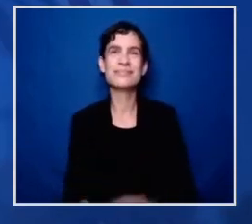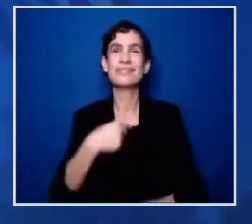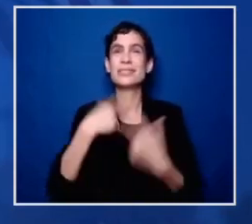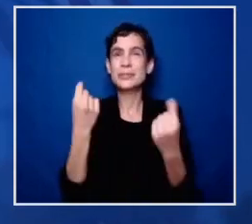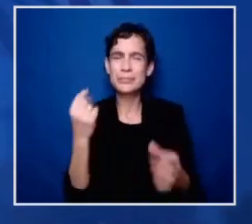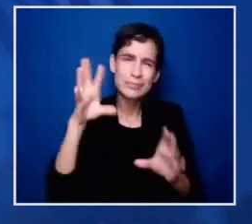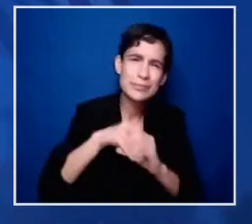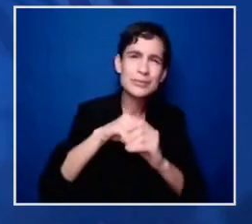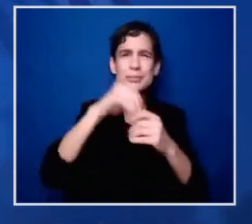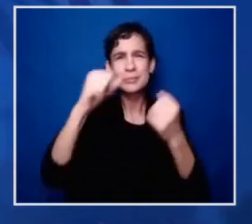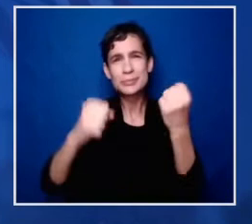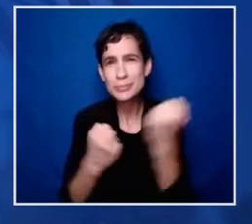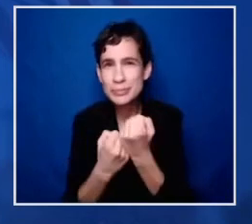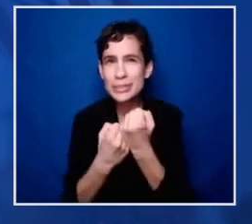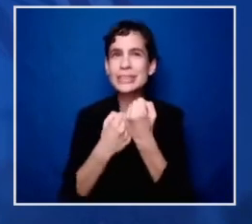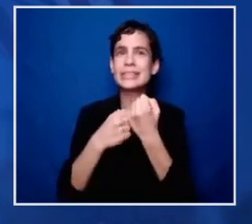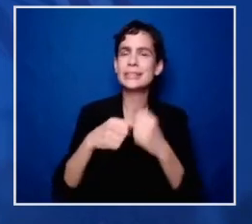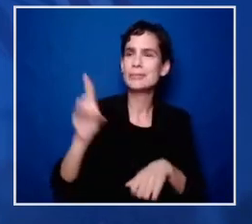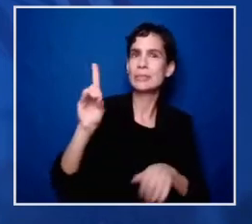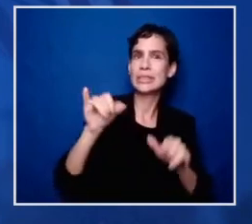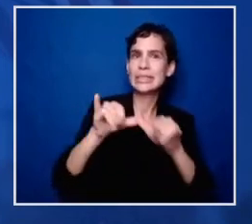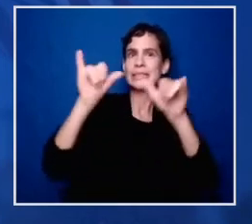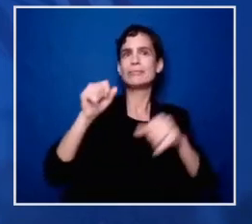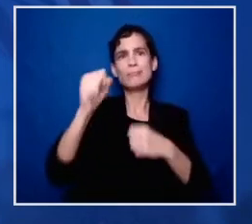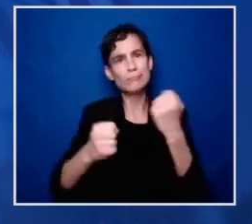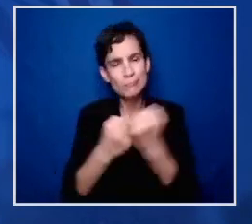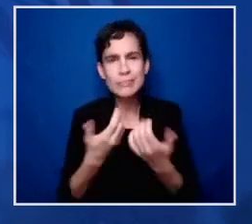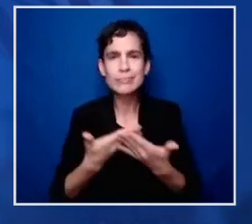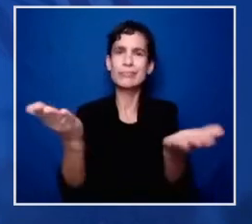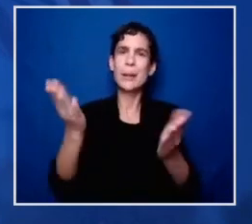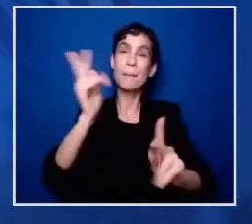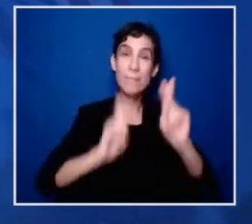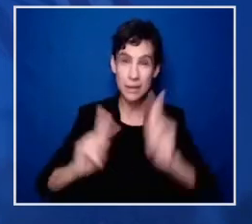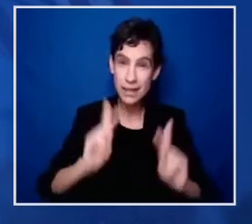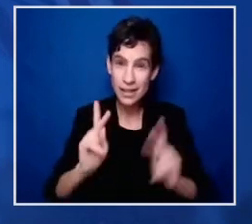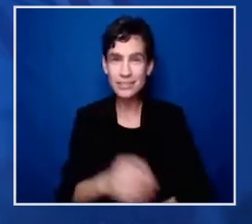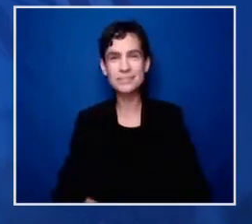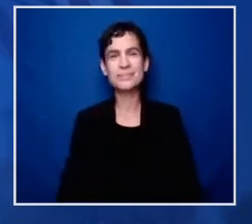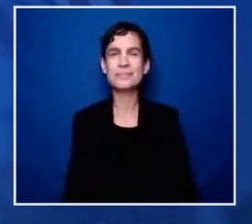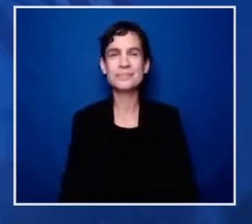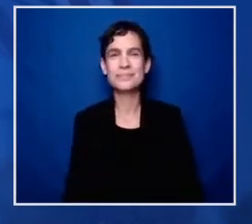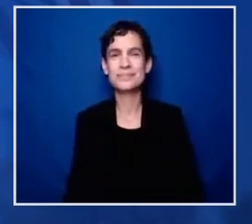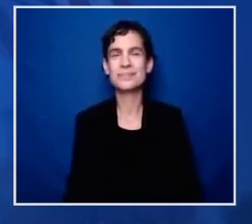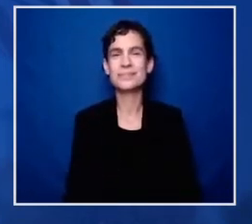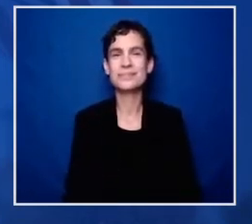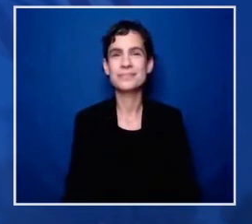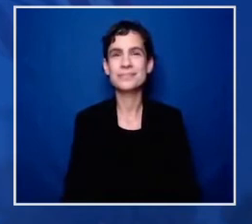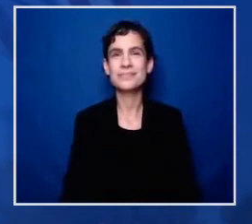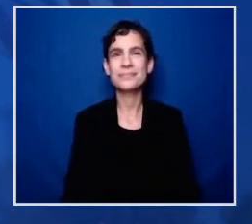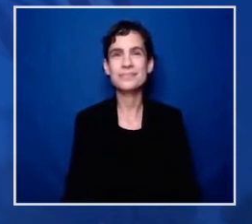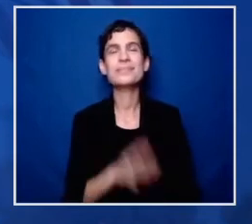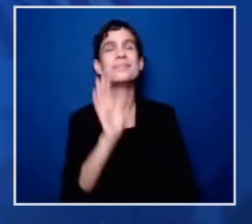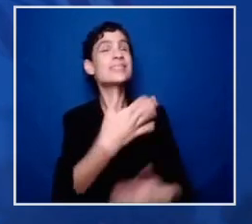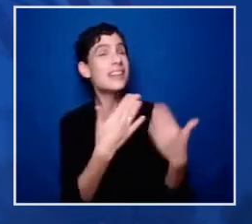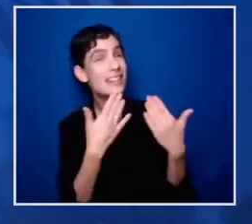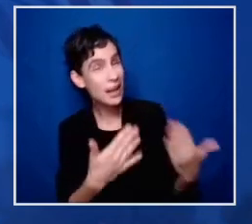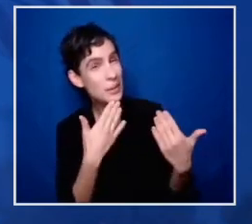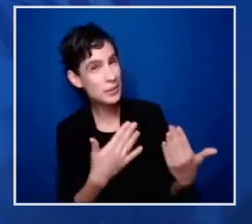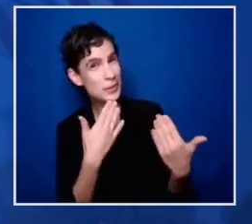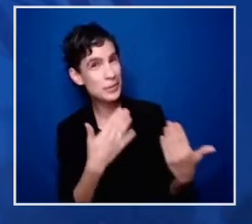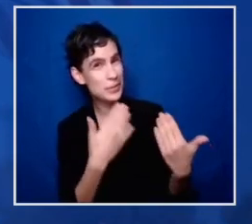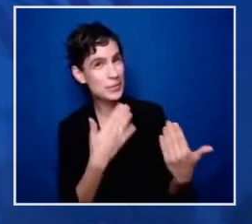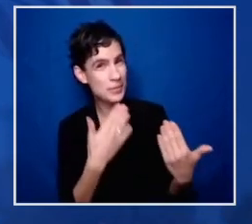Thank you, Derek Johnson. Lynn, Dr. King served on the executive committee of the Montgomery, Alabama NAACP. And it's clear